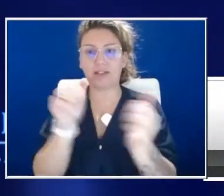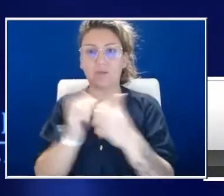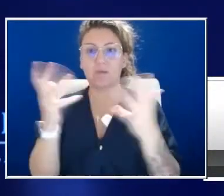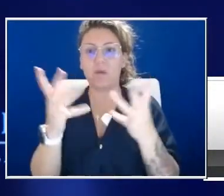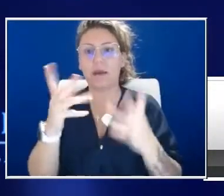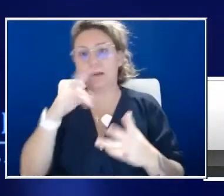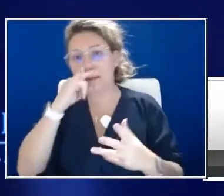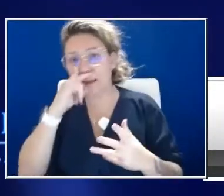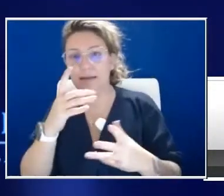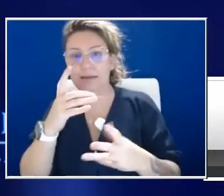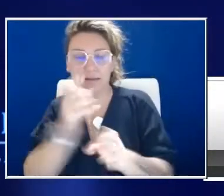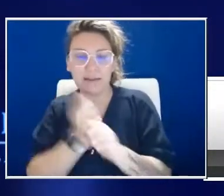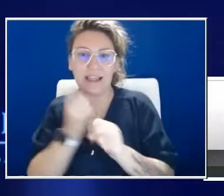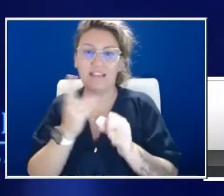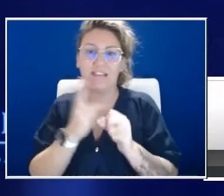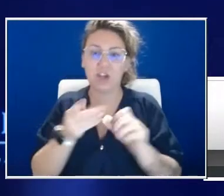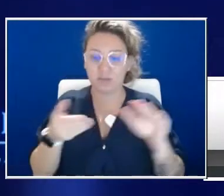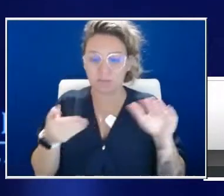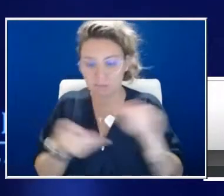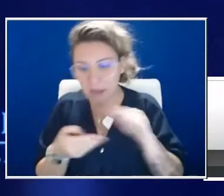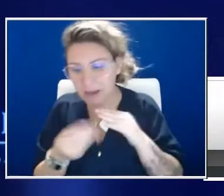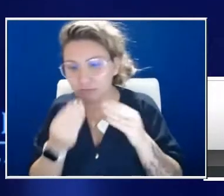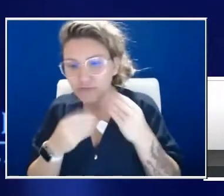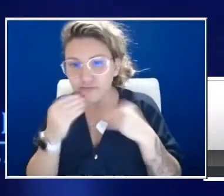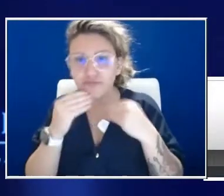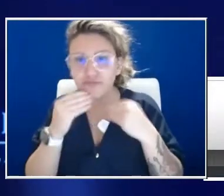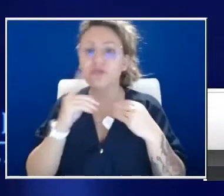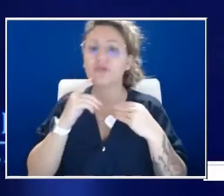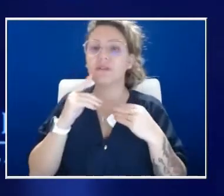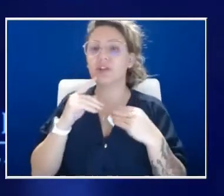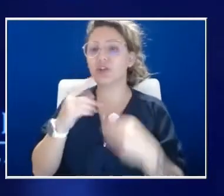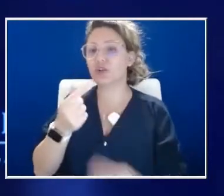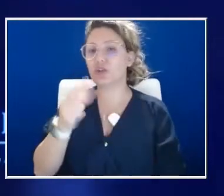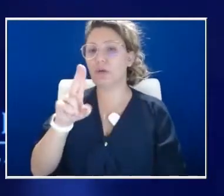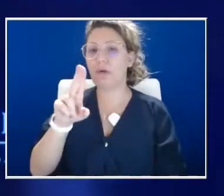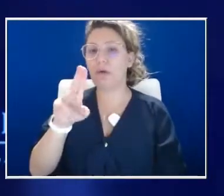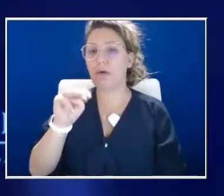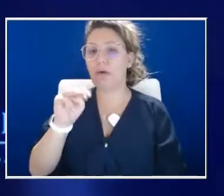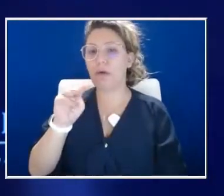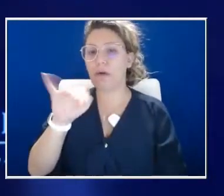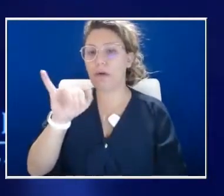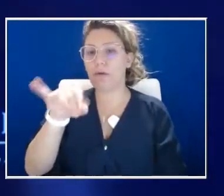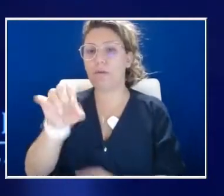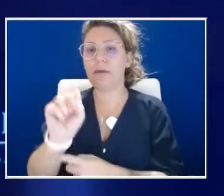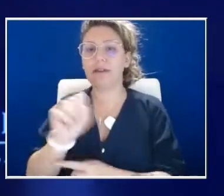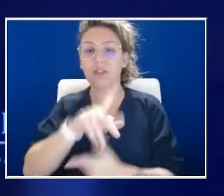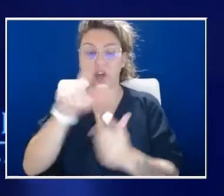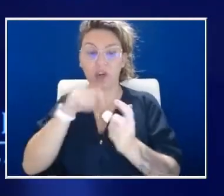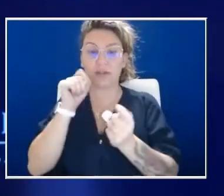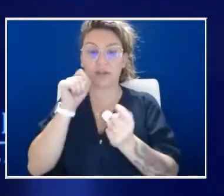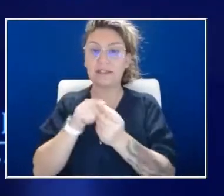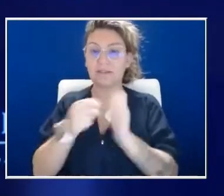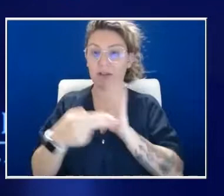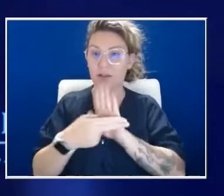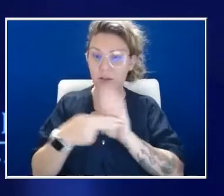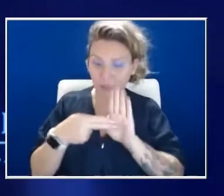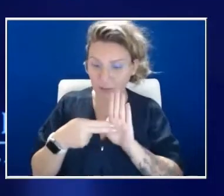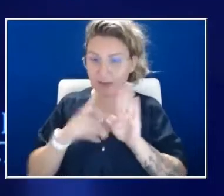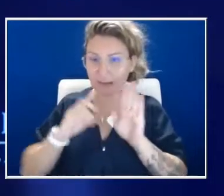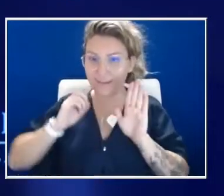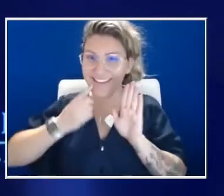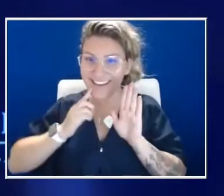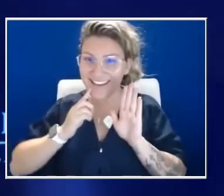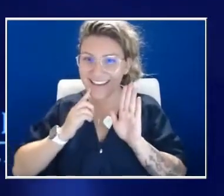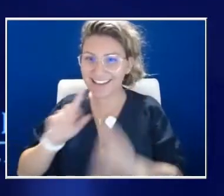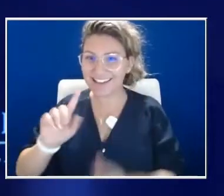baked goods, there's gummies. There are also specifically branded candies that are